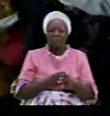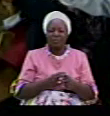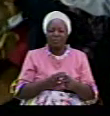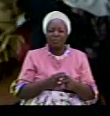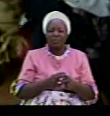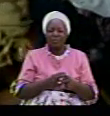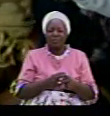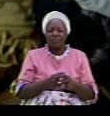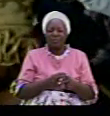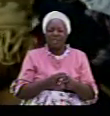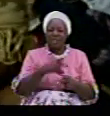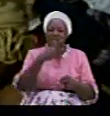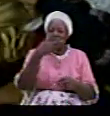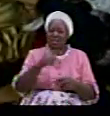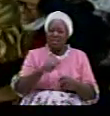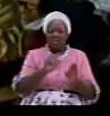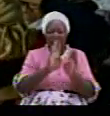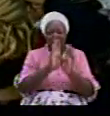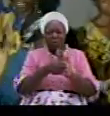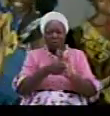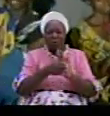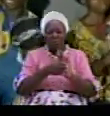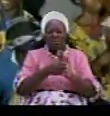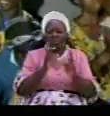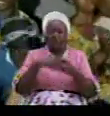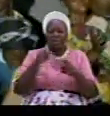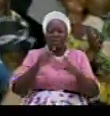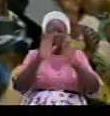The door to the miracle life.